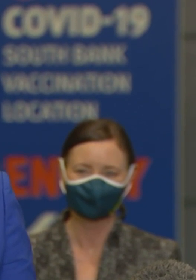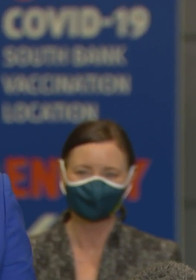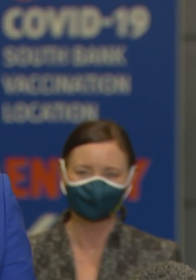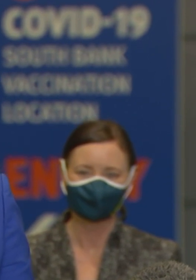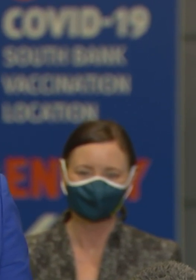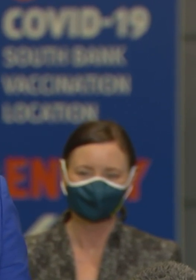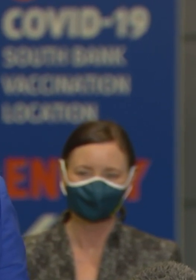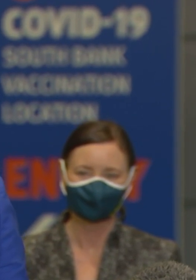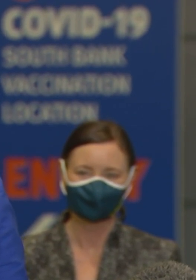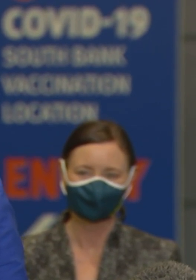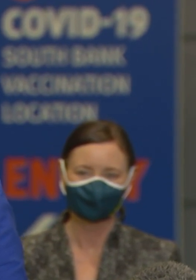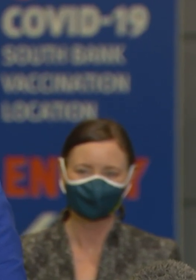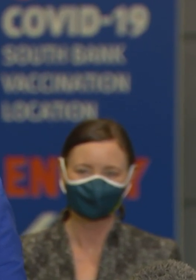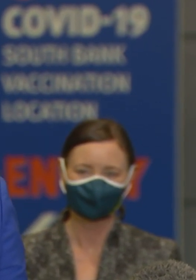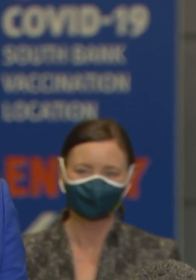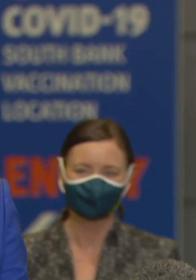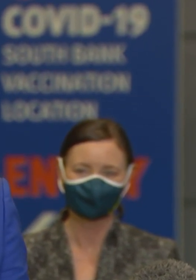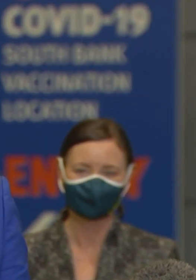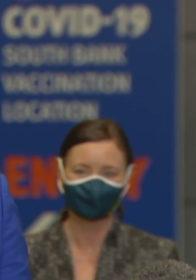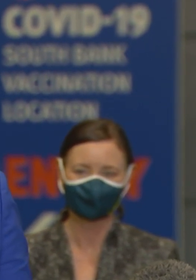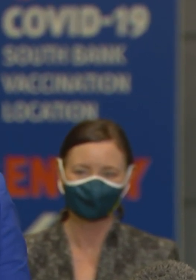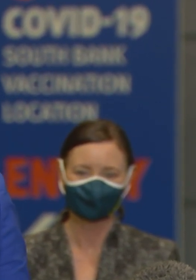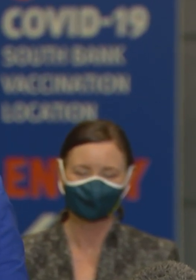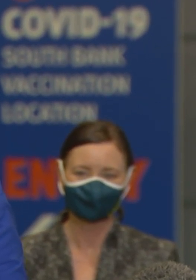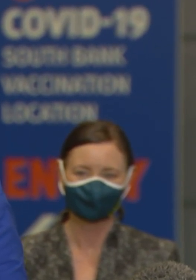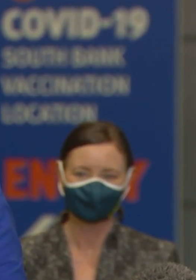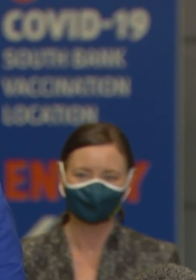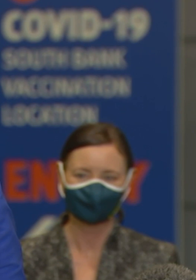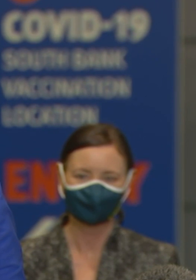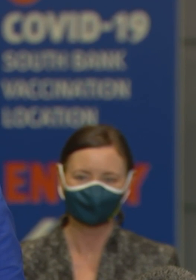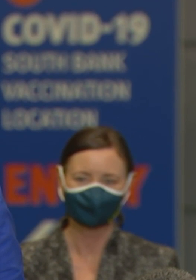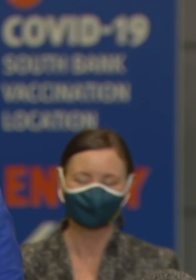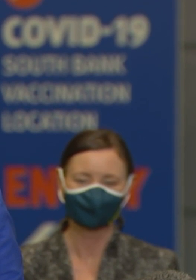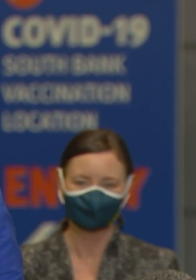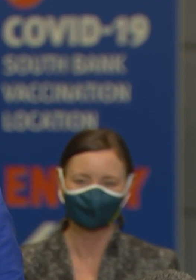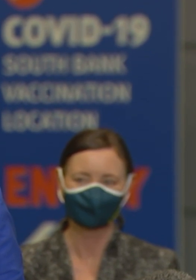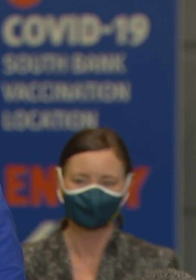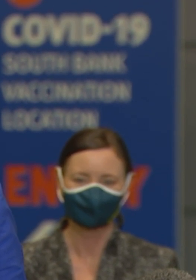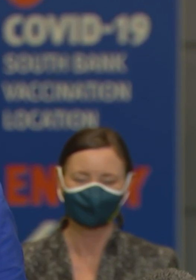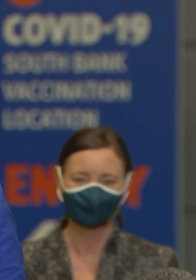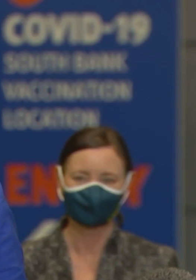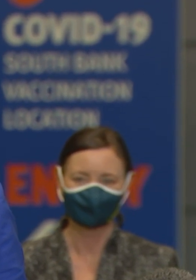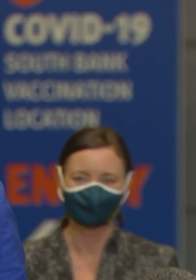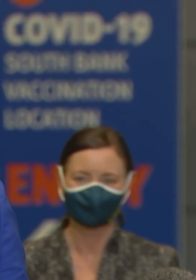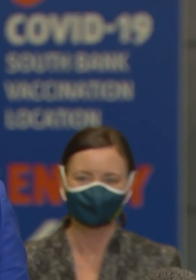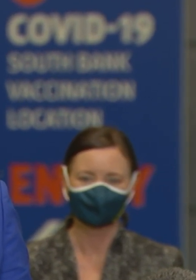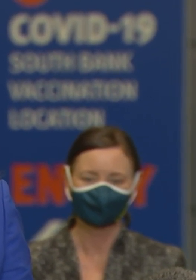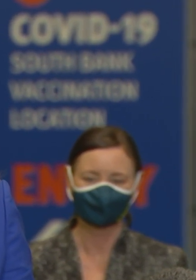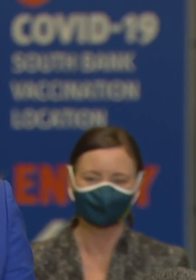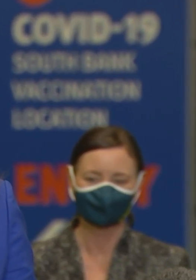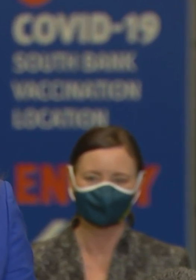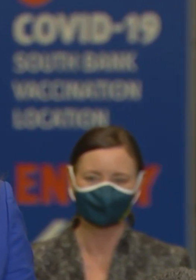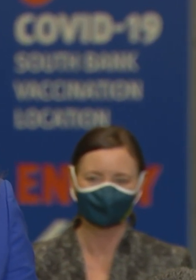to see the booking systems working well, the free parking here. Thank you to the convention staff, and that's what I want to see. I want to